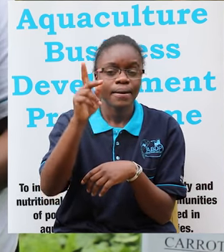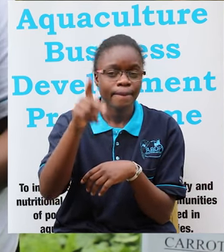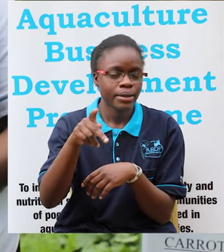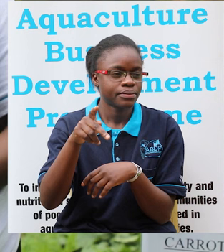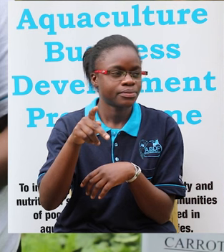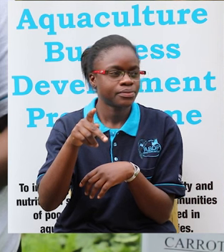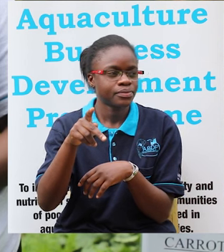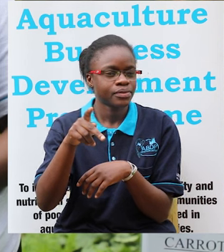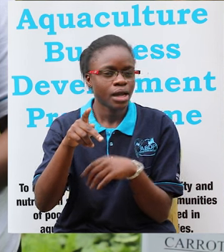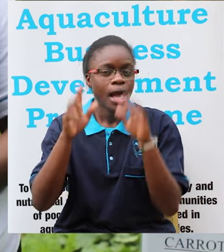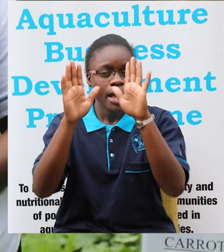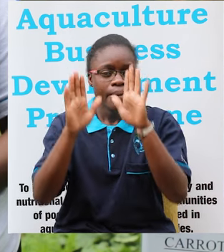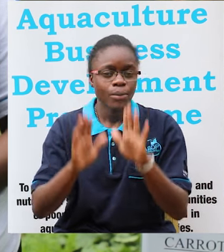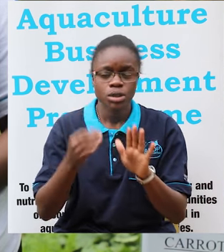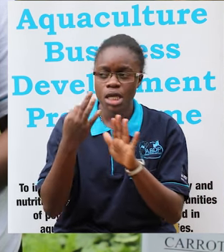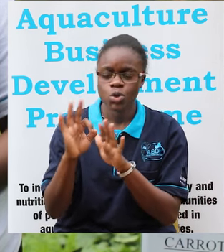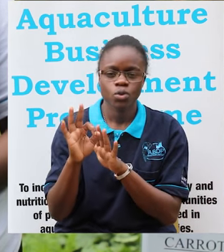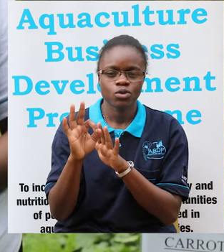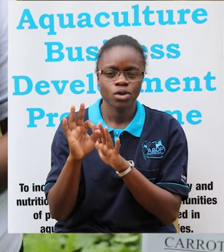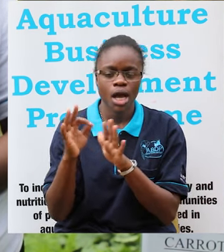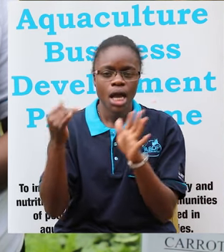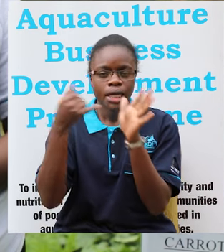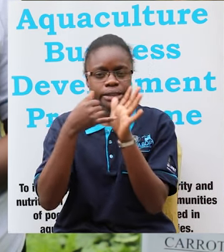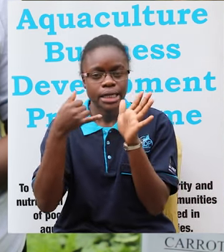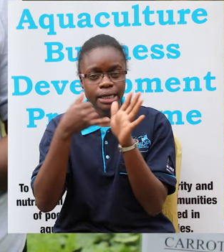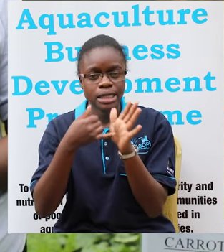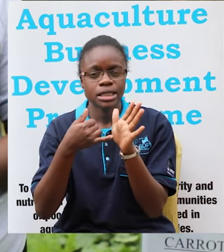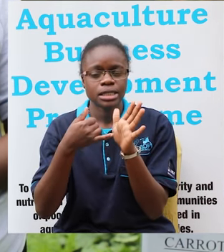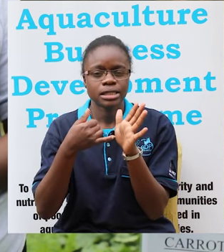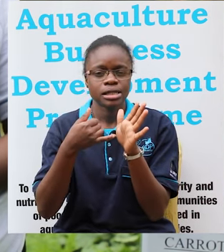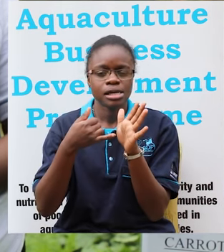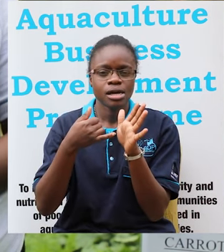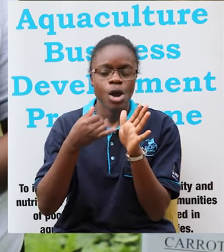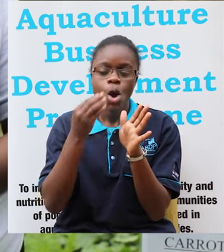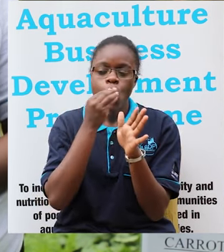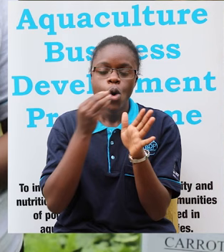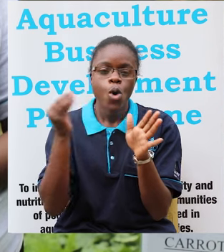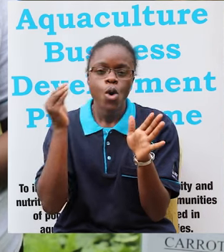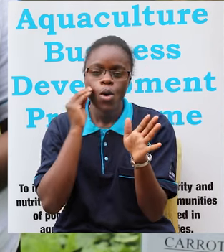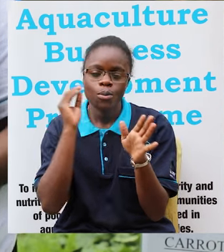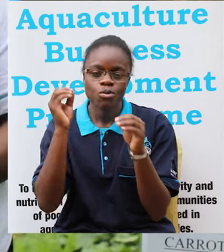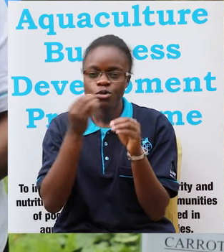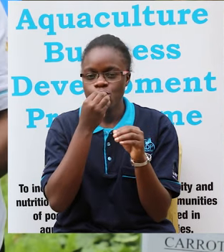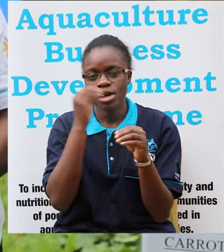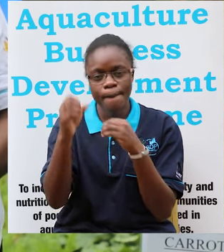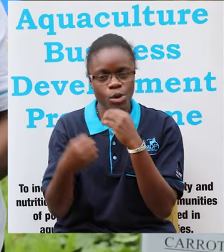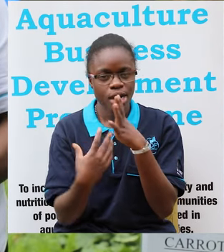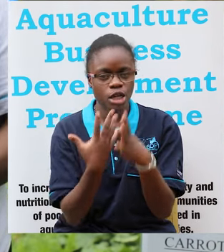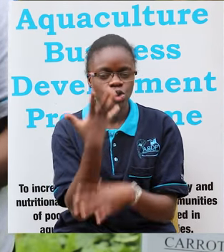We have the importance of integrated homestead food